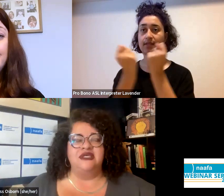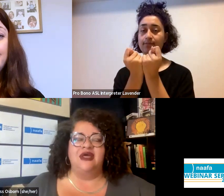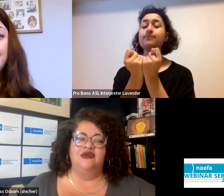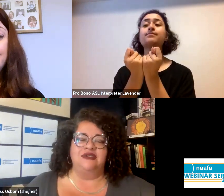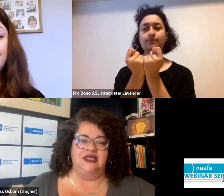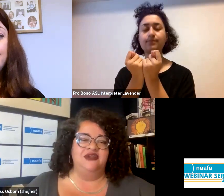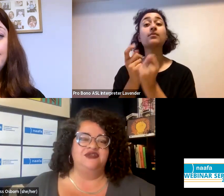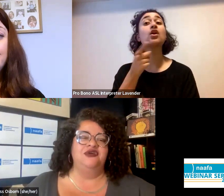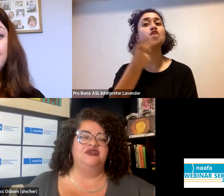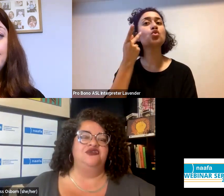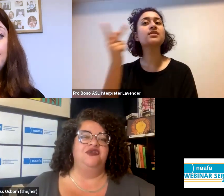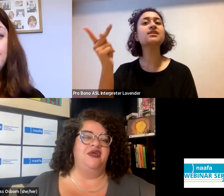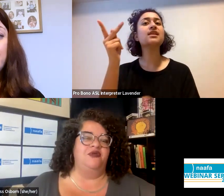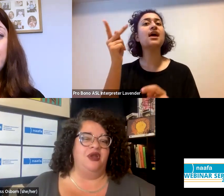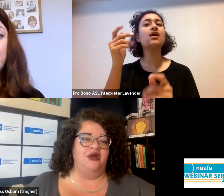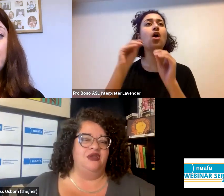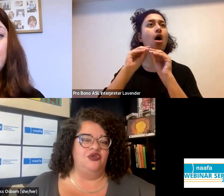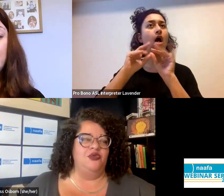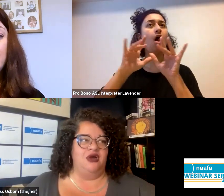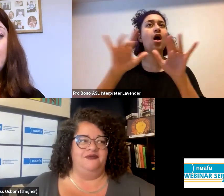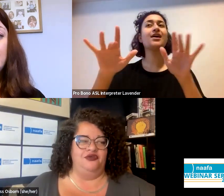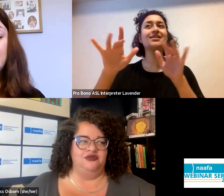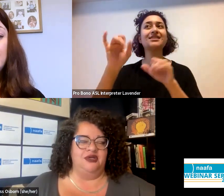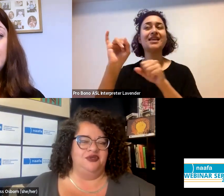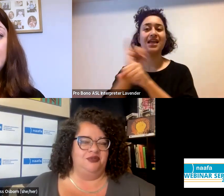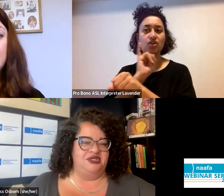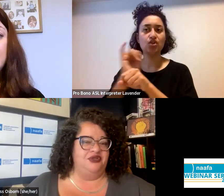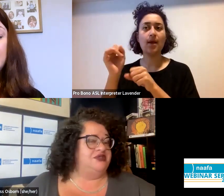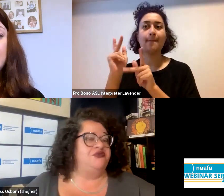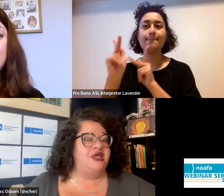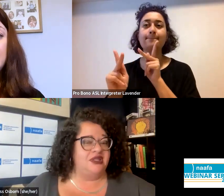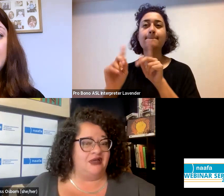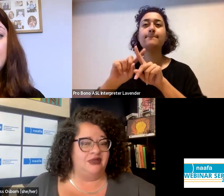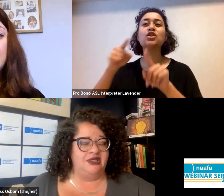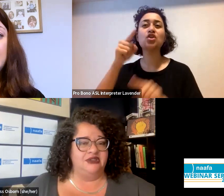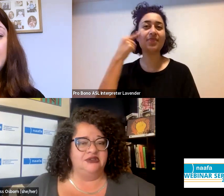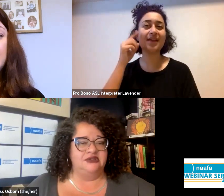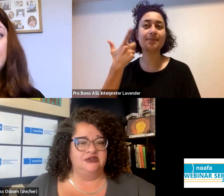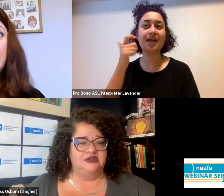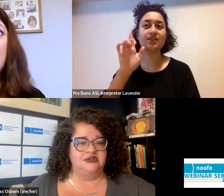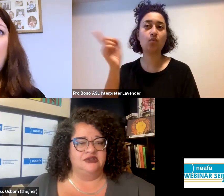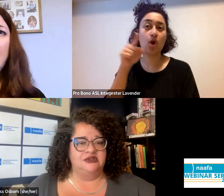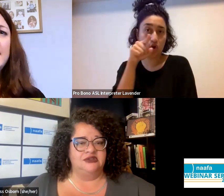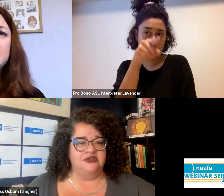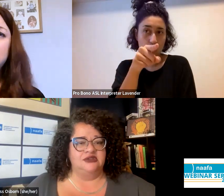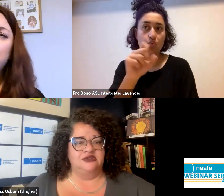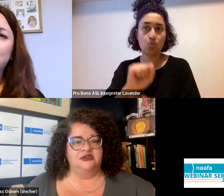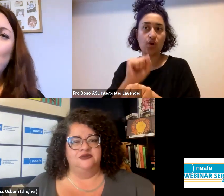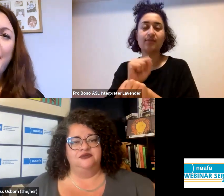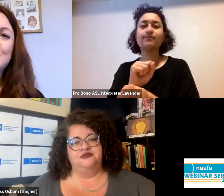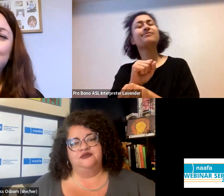And do you see that across the industry, or do you think that where you are a funeral director in particular is unique in that way?